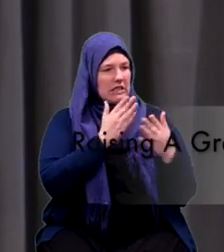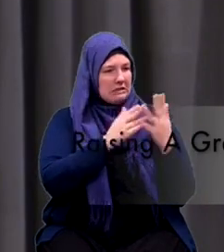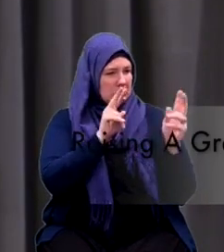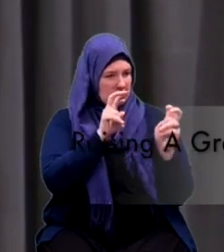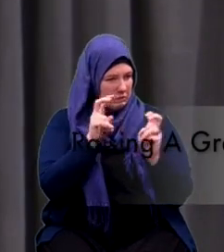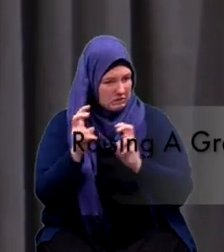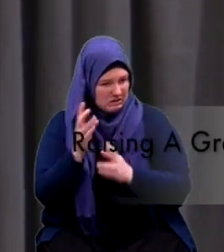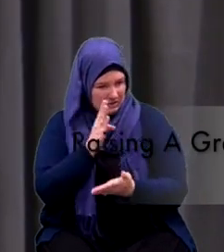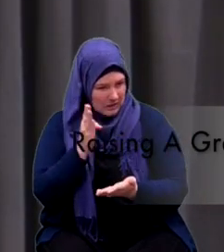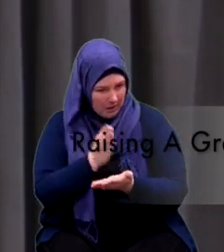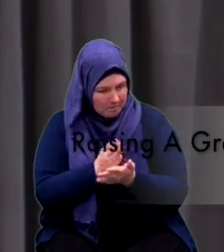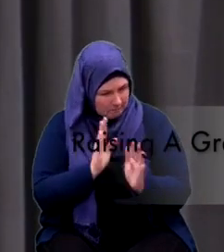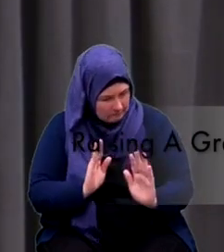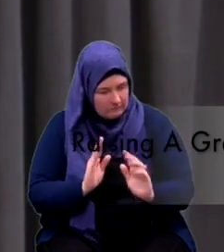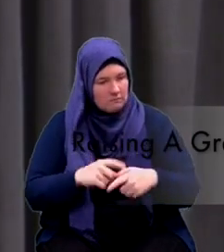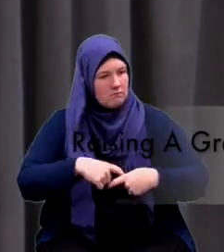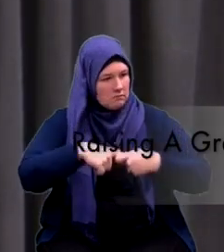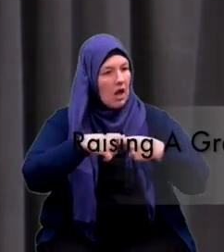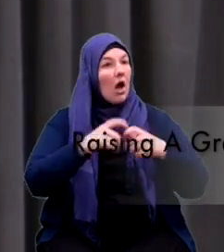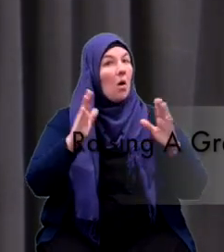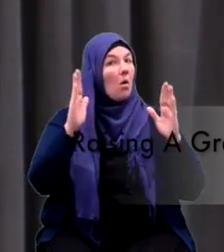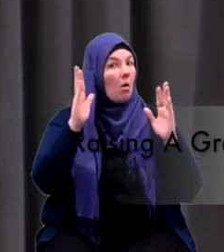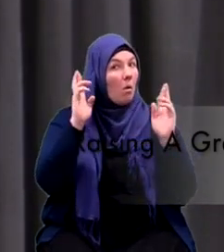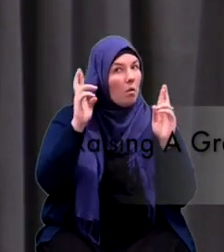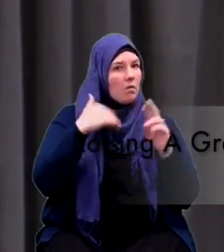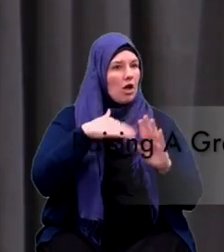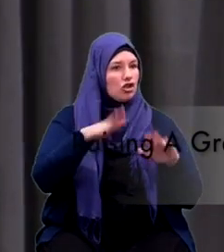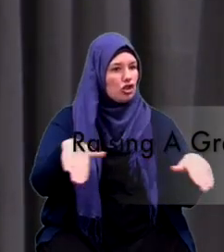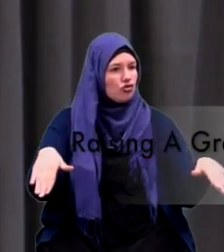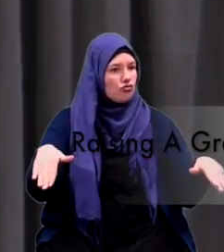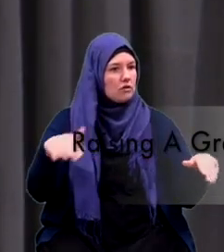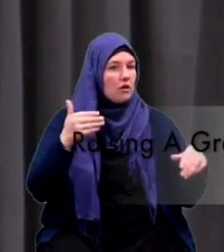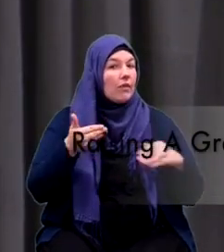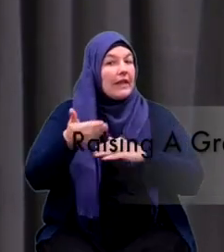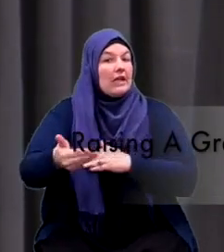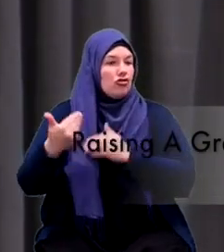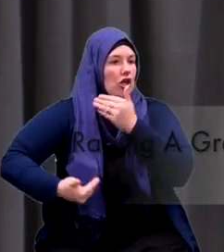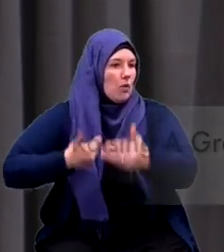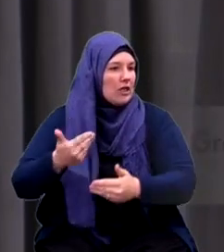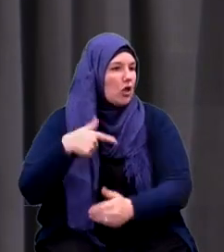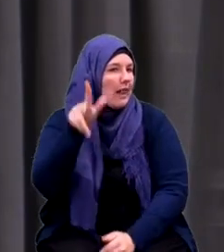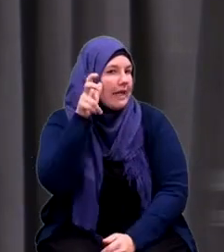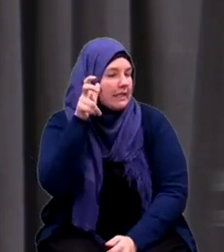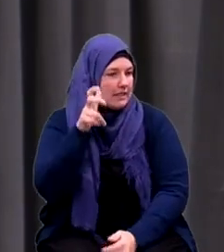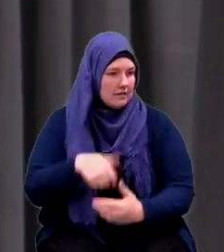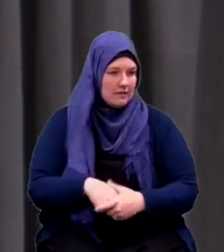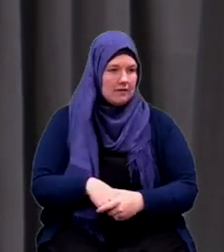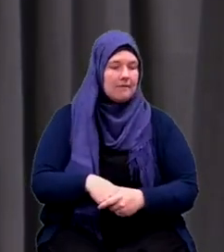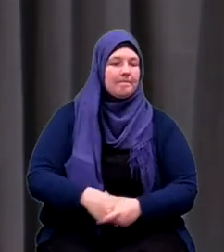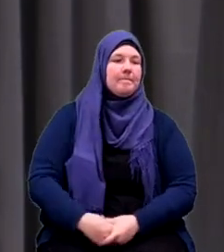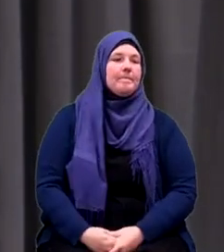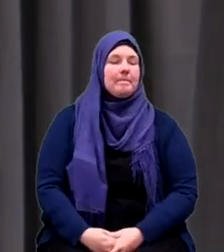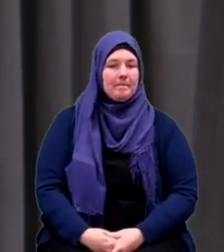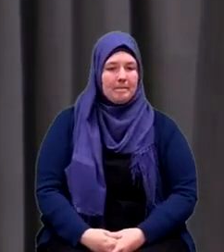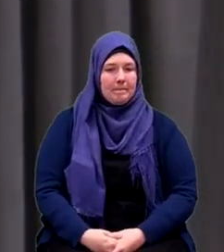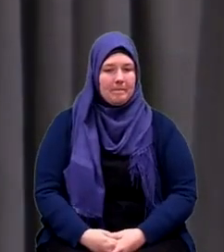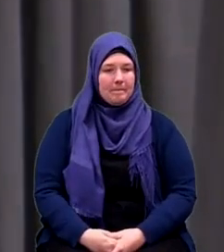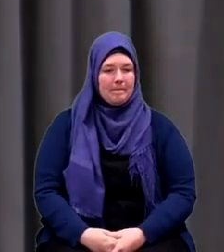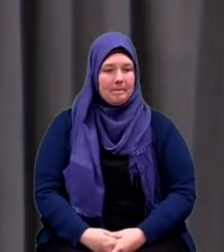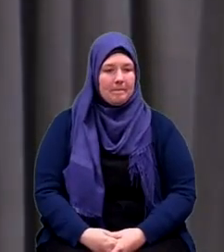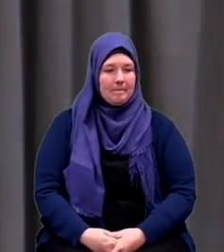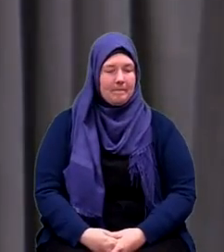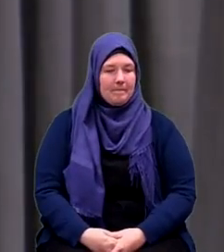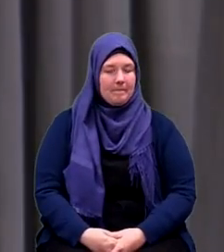issues, and I hope that our children are listening, or at least you will tell them there is something for them to listen. Thank